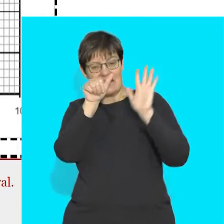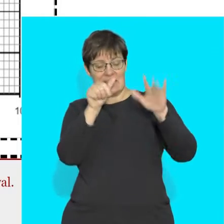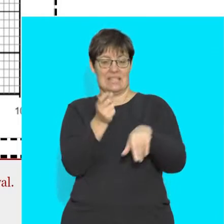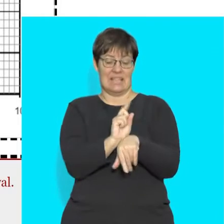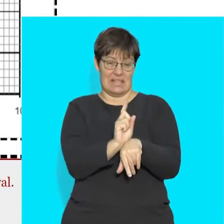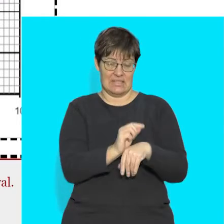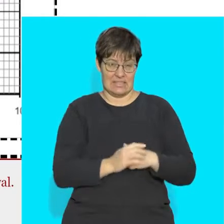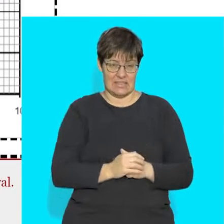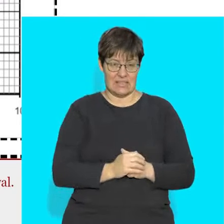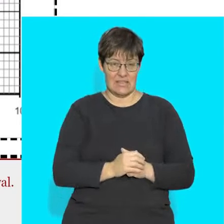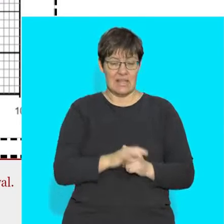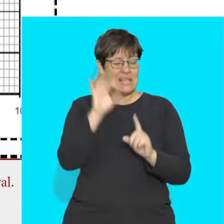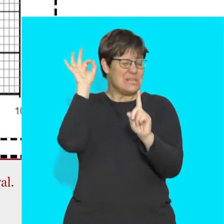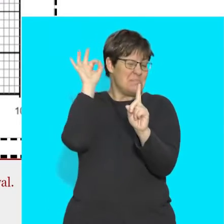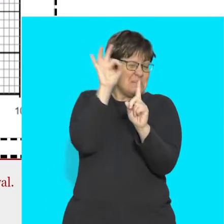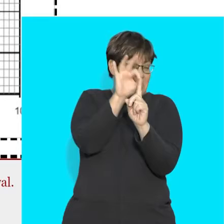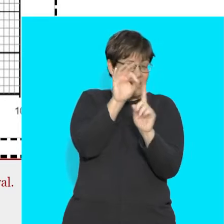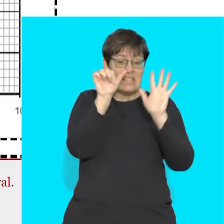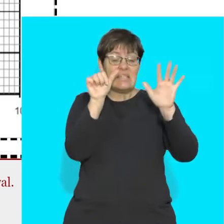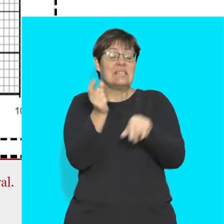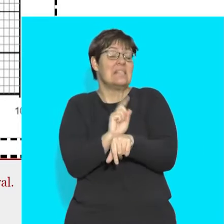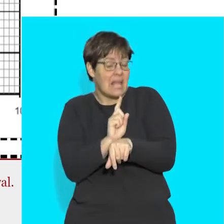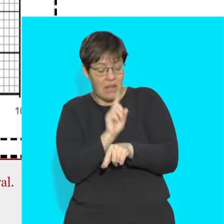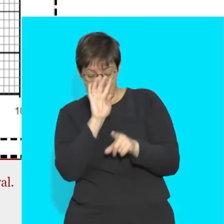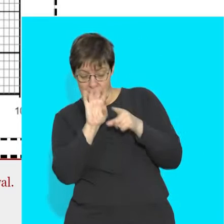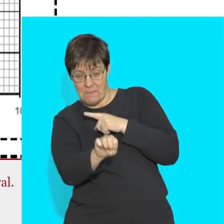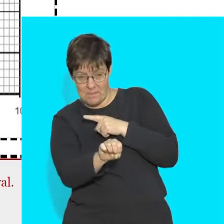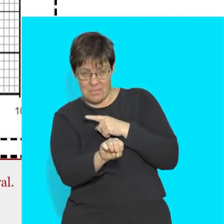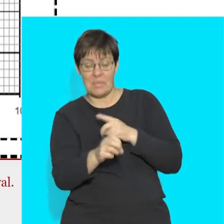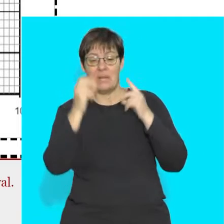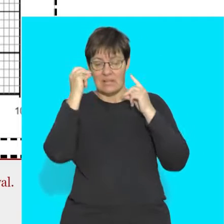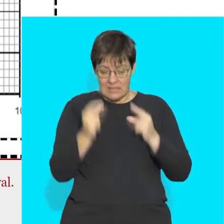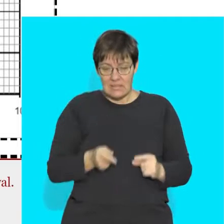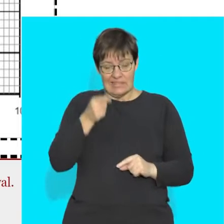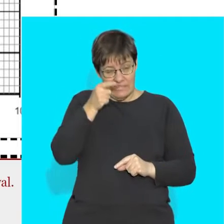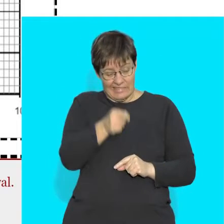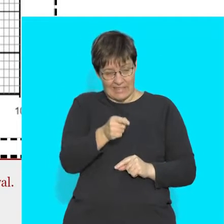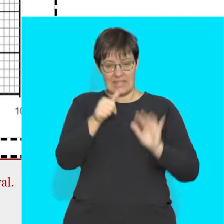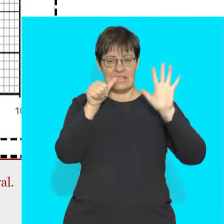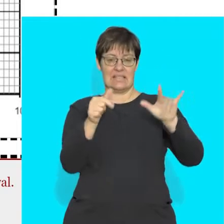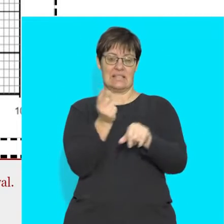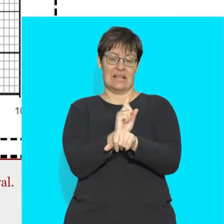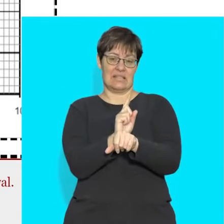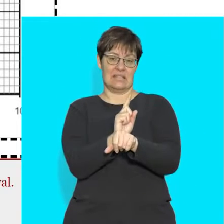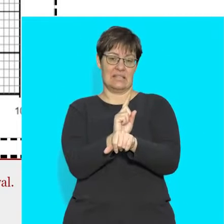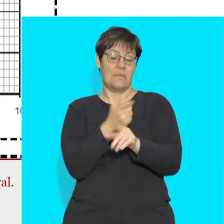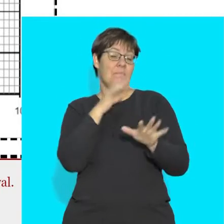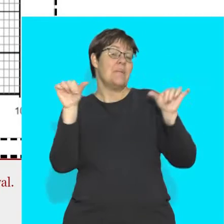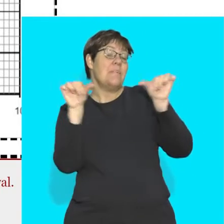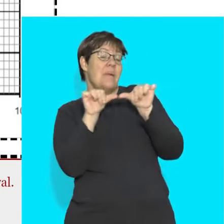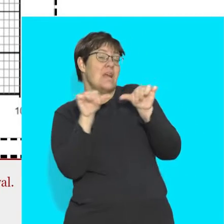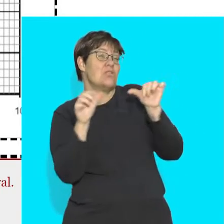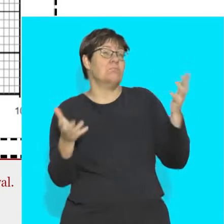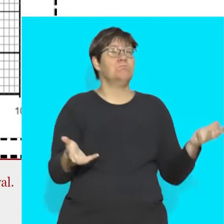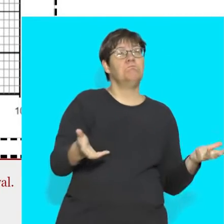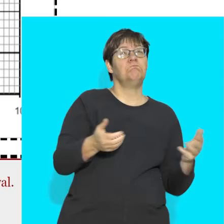seconds, exactly at 6 seconds. So that's the instantaneous at 6 seconds. So if I could measure it, so